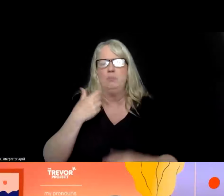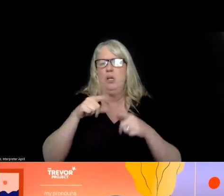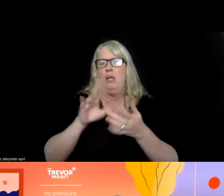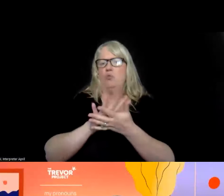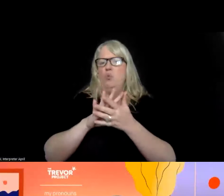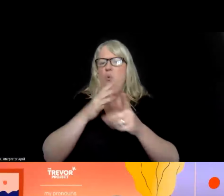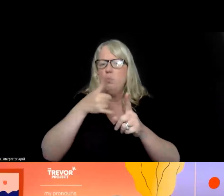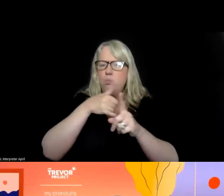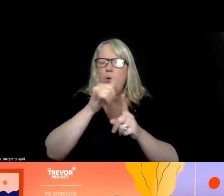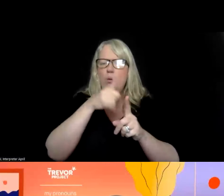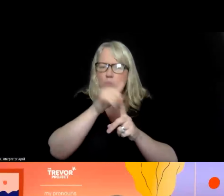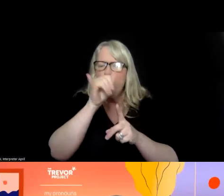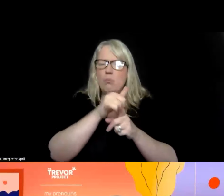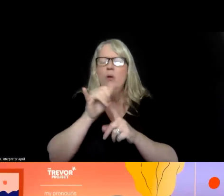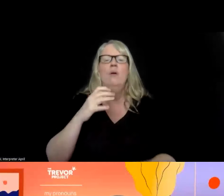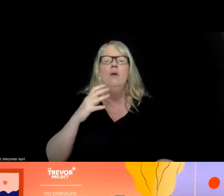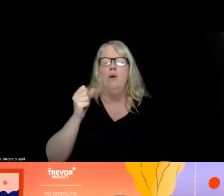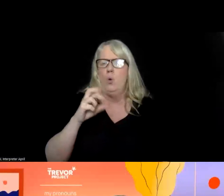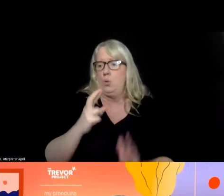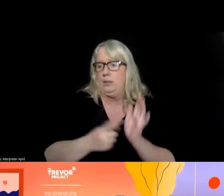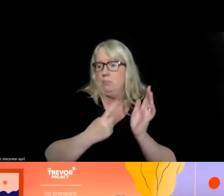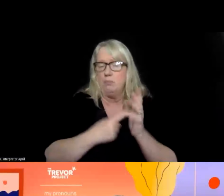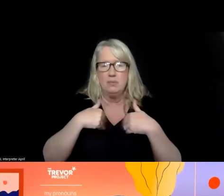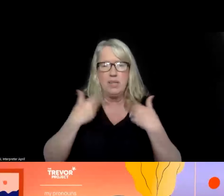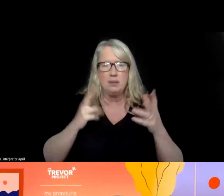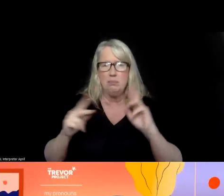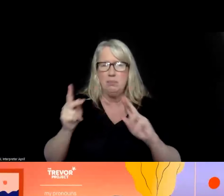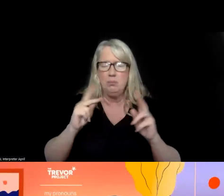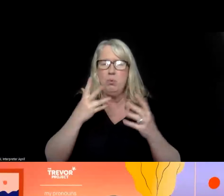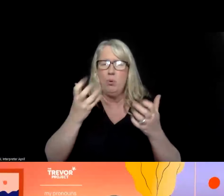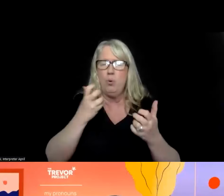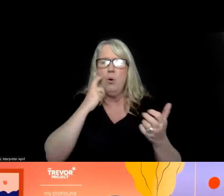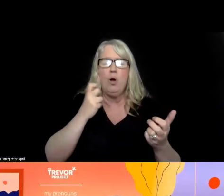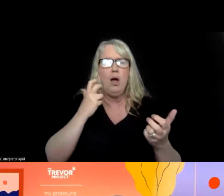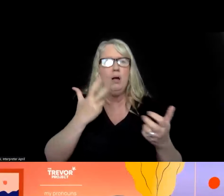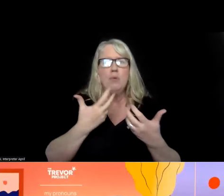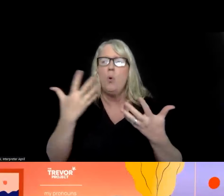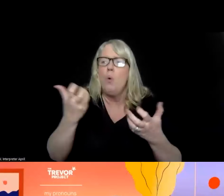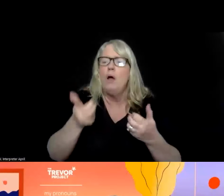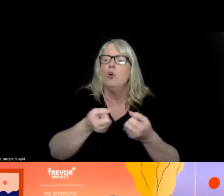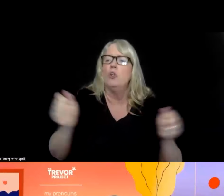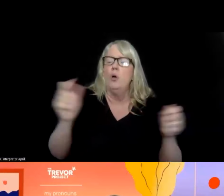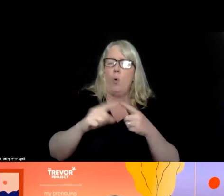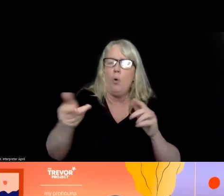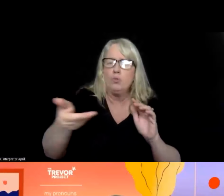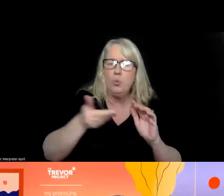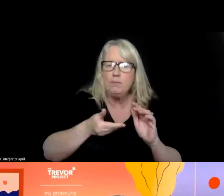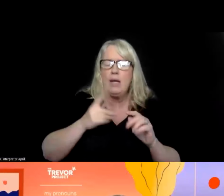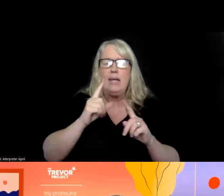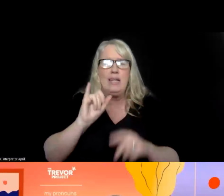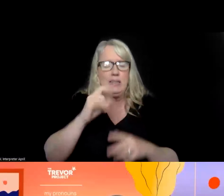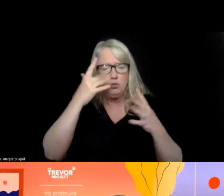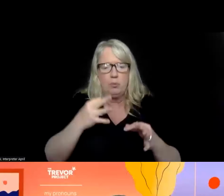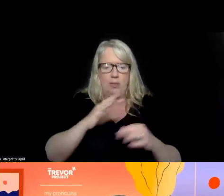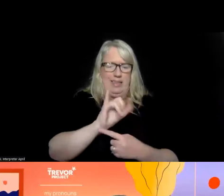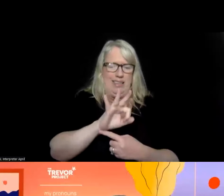of their identity. And sometimes our young people are reaching out to talk about the process of coming out or inviting in, or determining if and how they